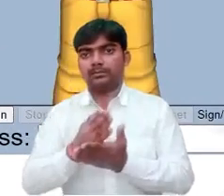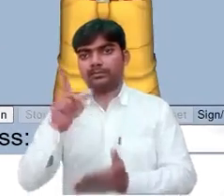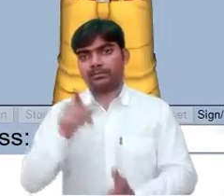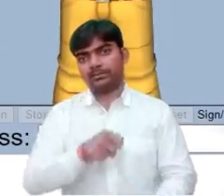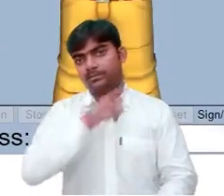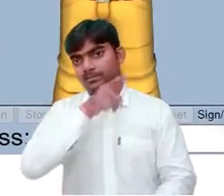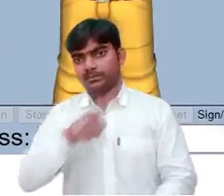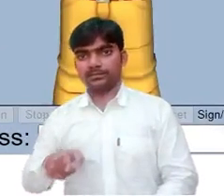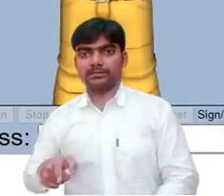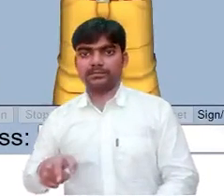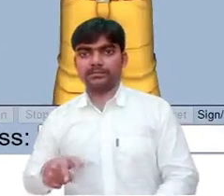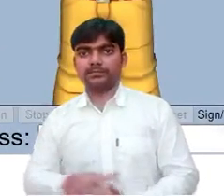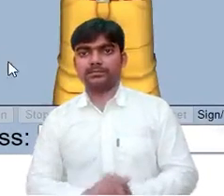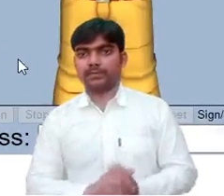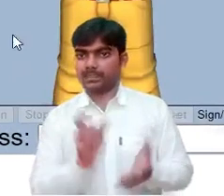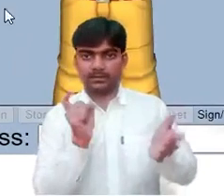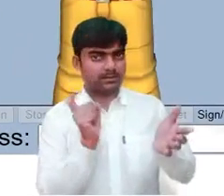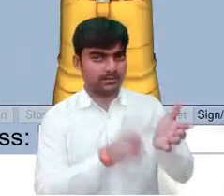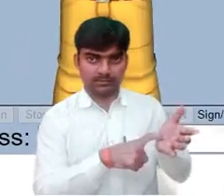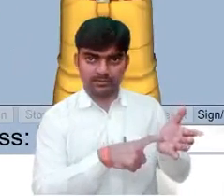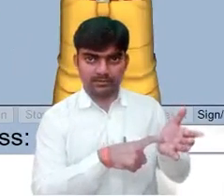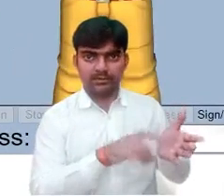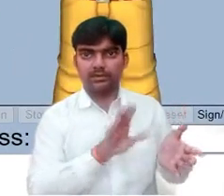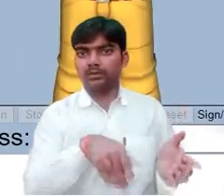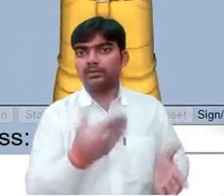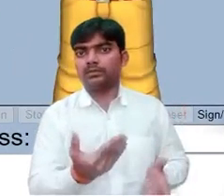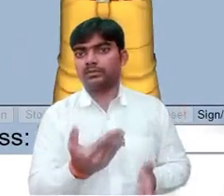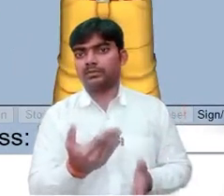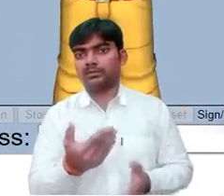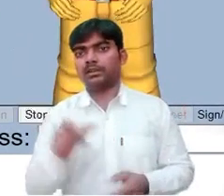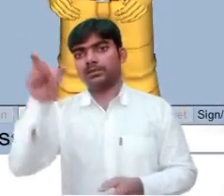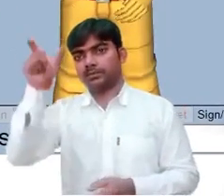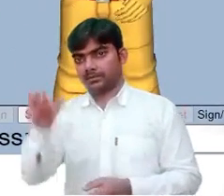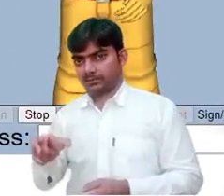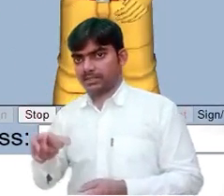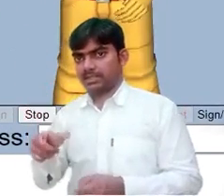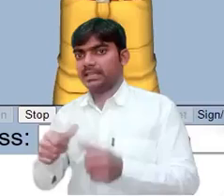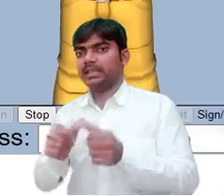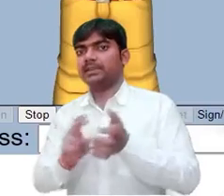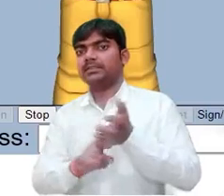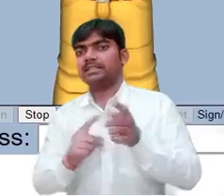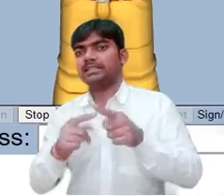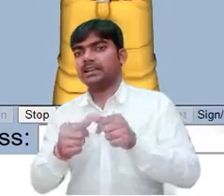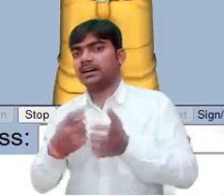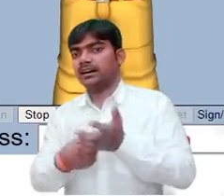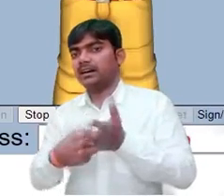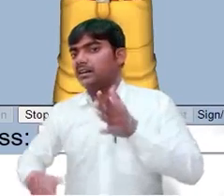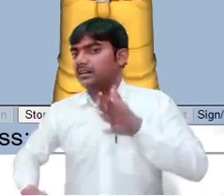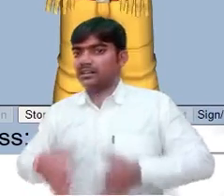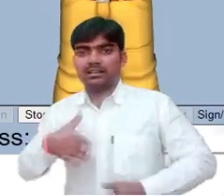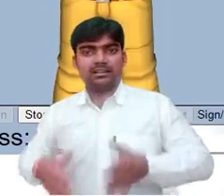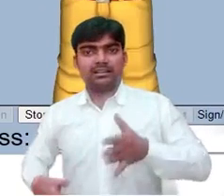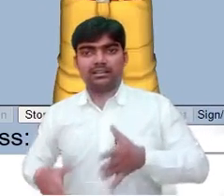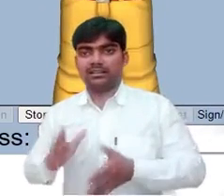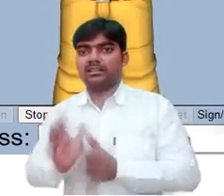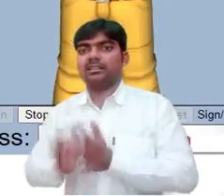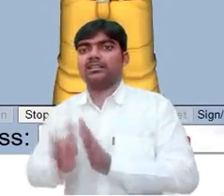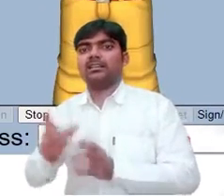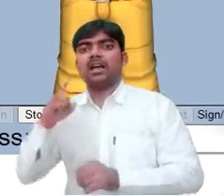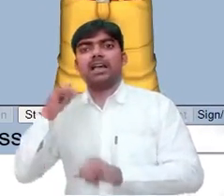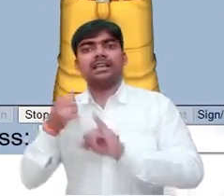click on static play, the avatar will play this static announcement on the right hand side